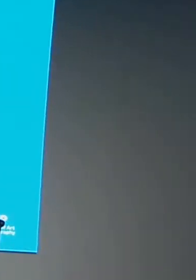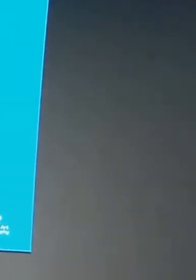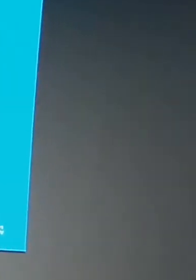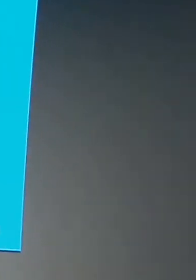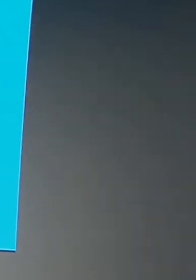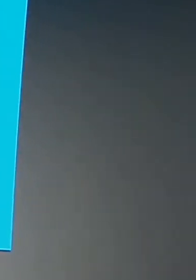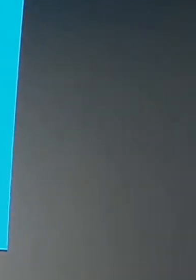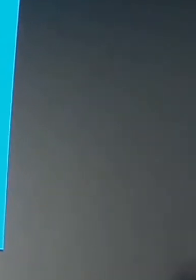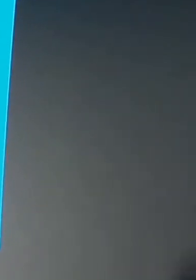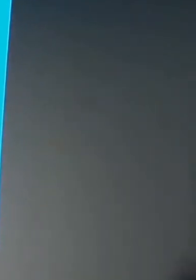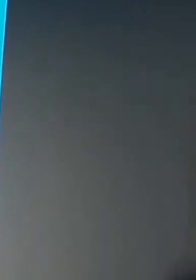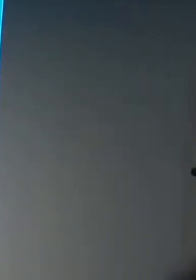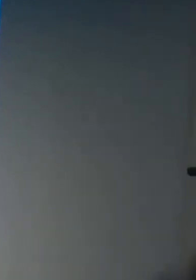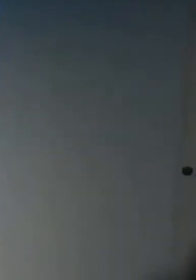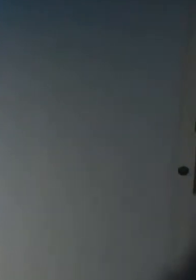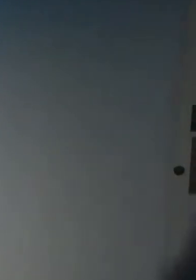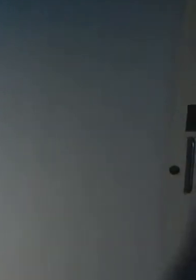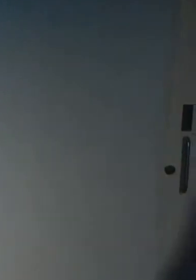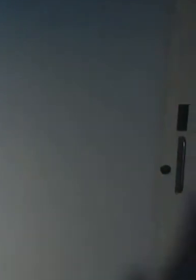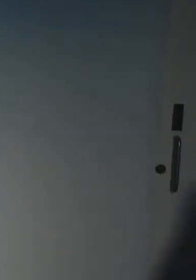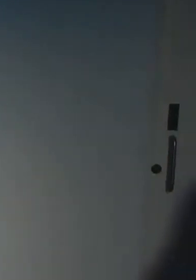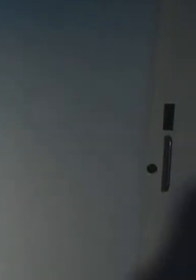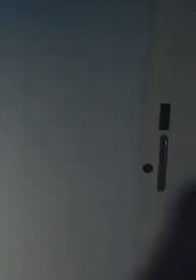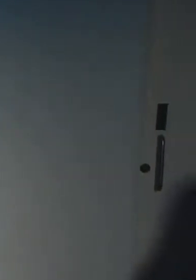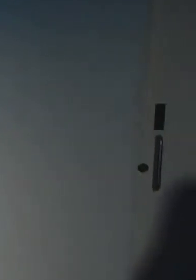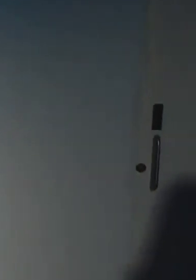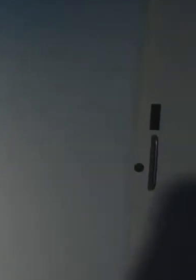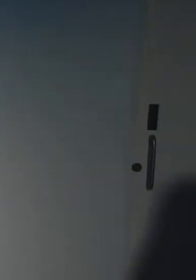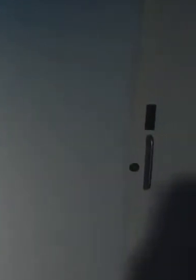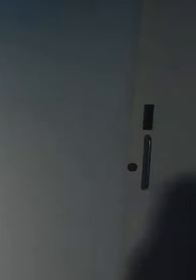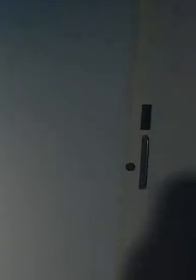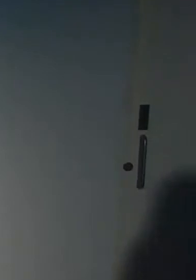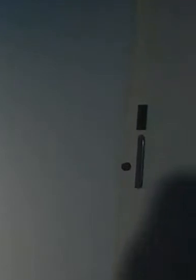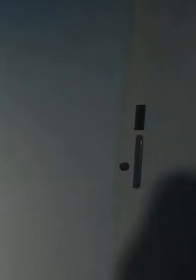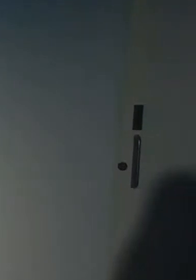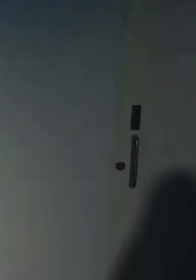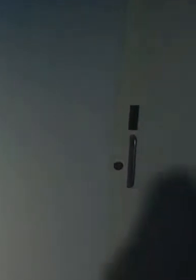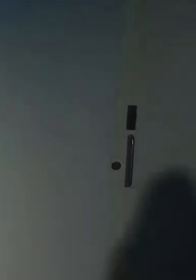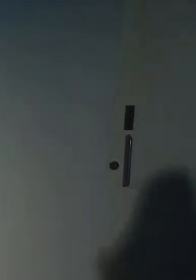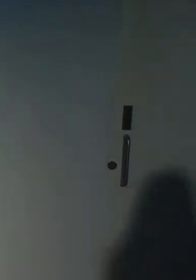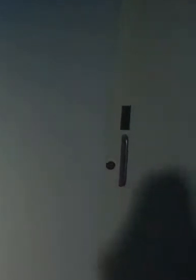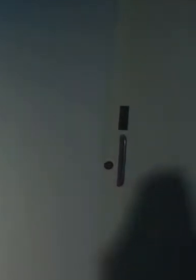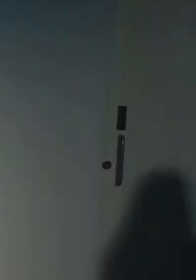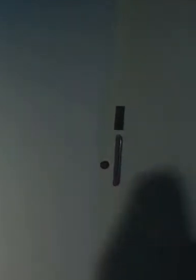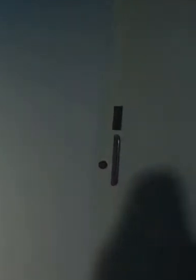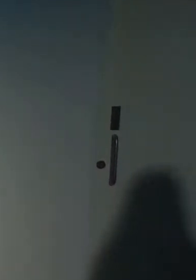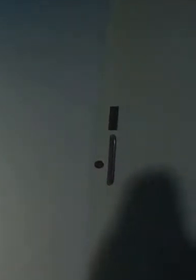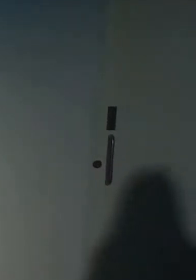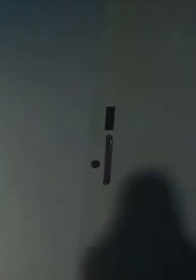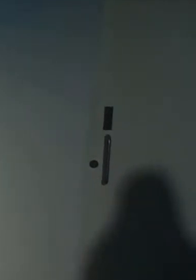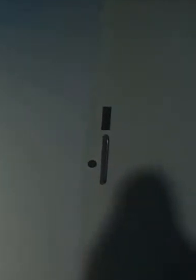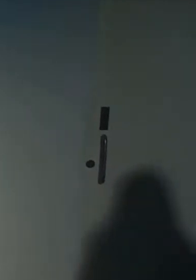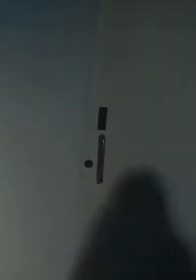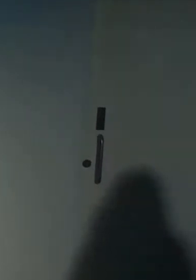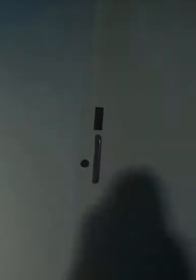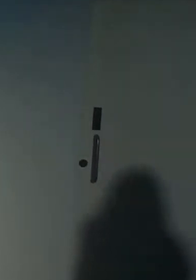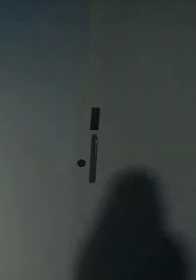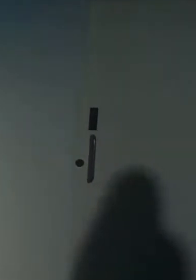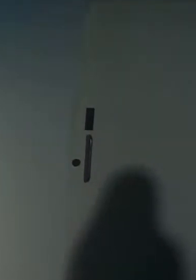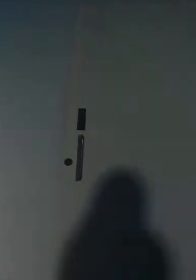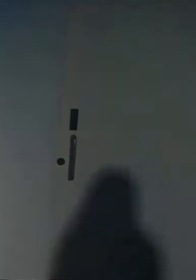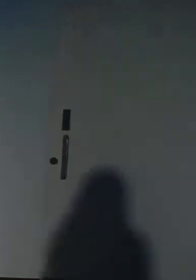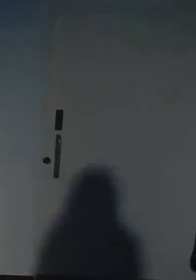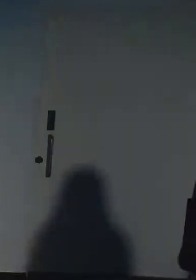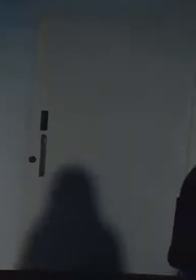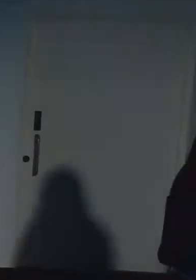really a loose conversation because may go in all different directions or it may not.